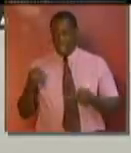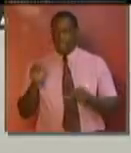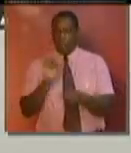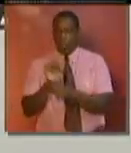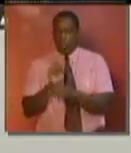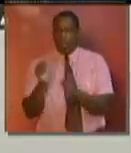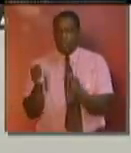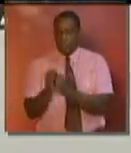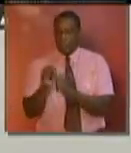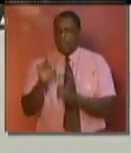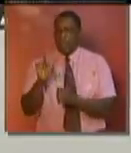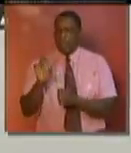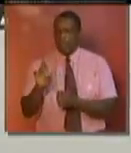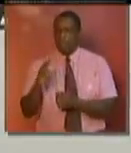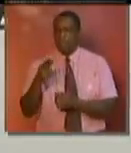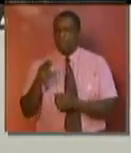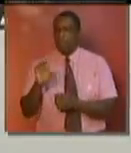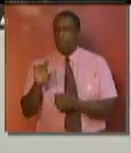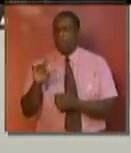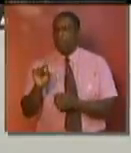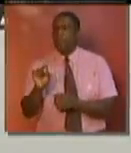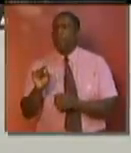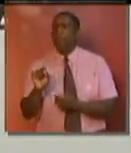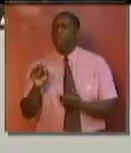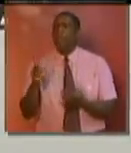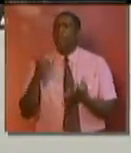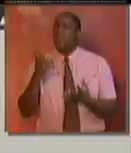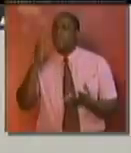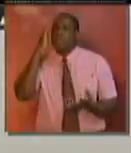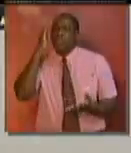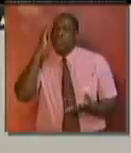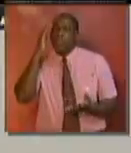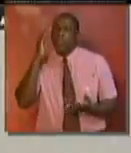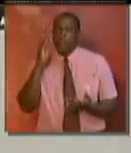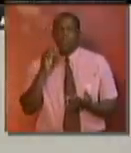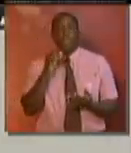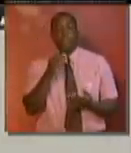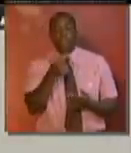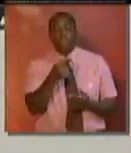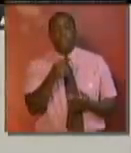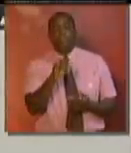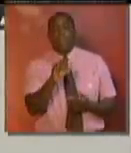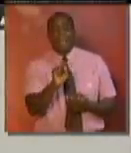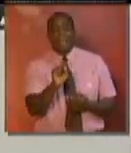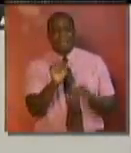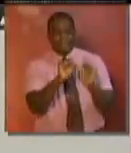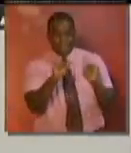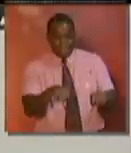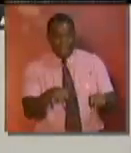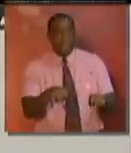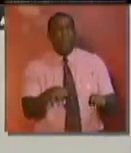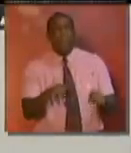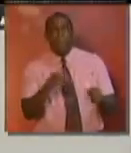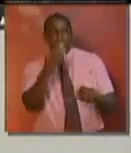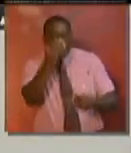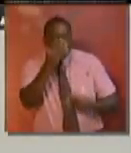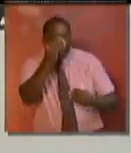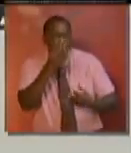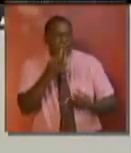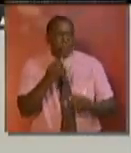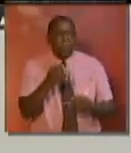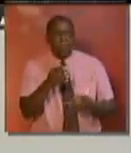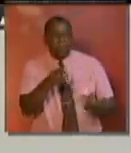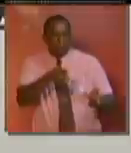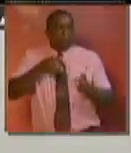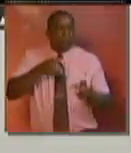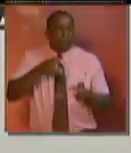Just wanted to get a sense of how is the information from the GIS system being used to make decisions that have